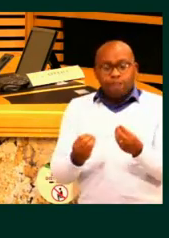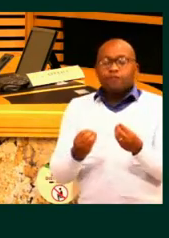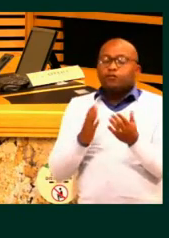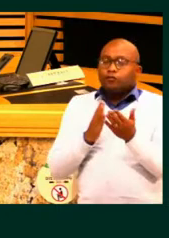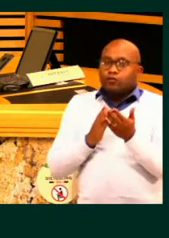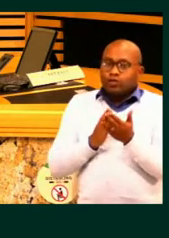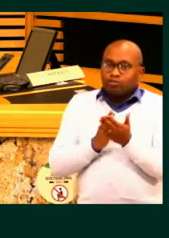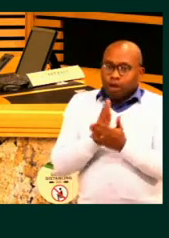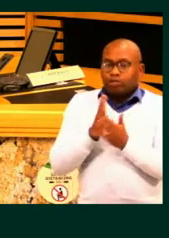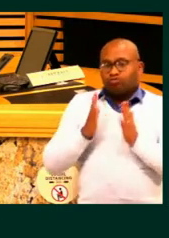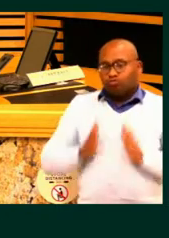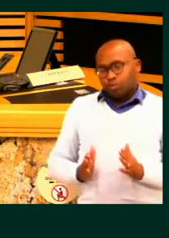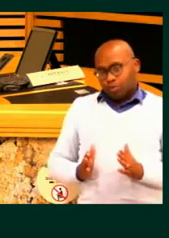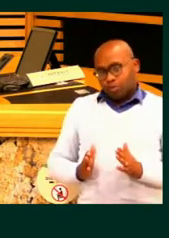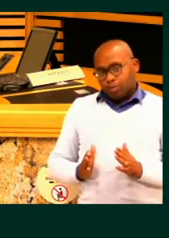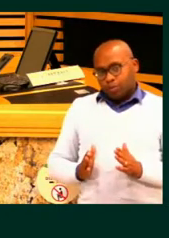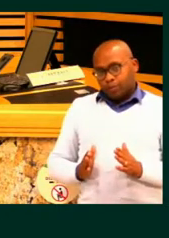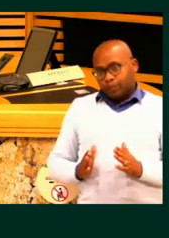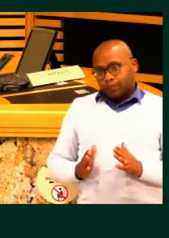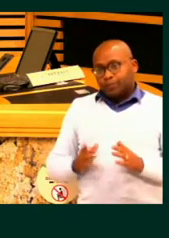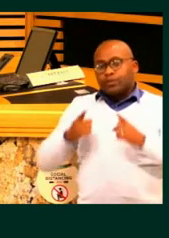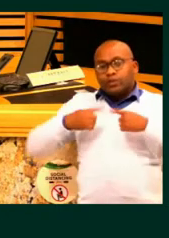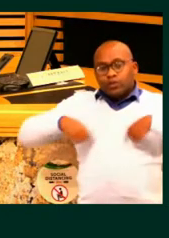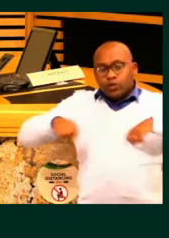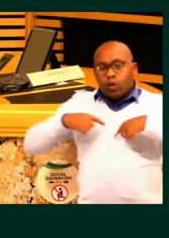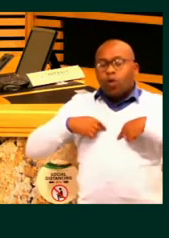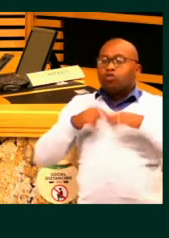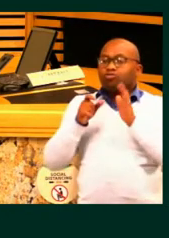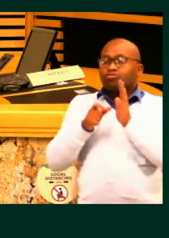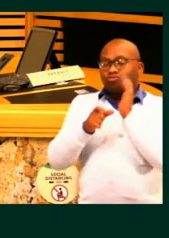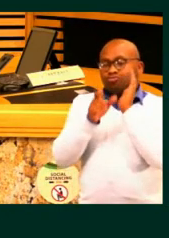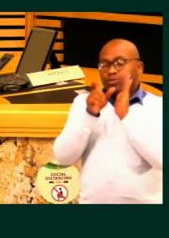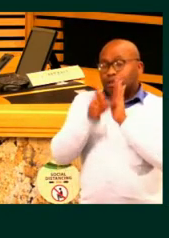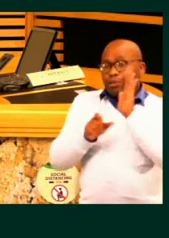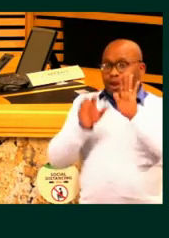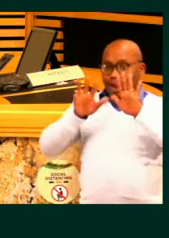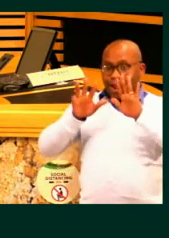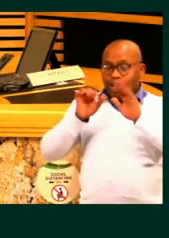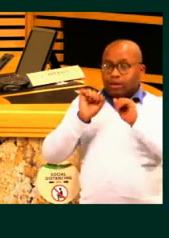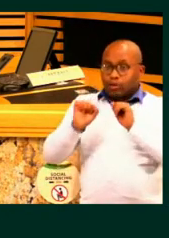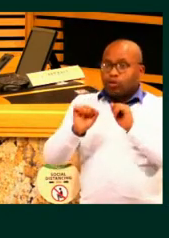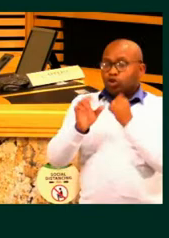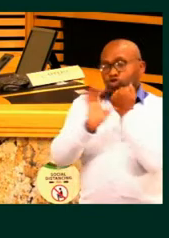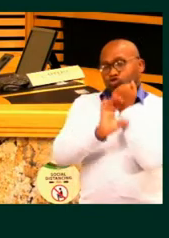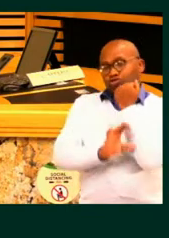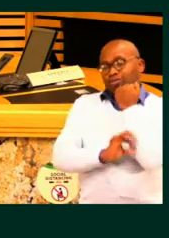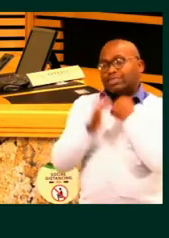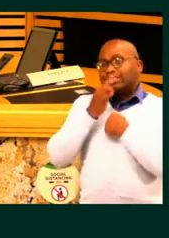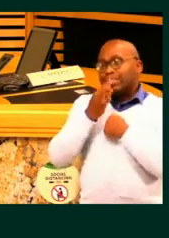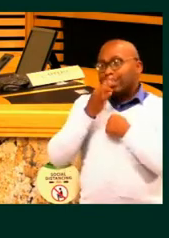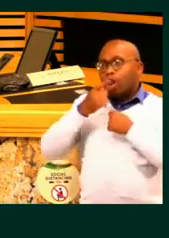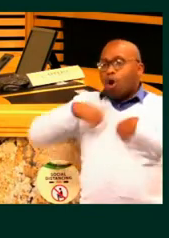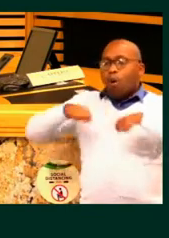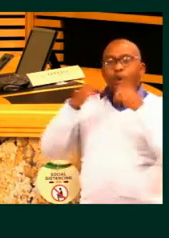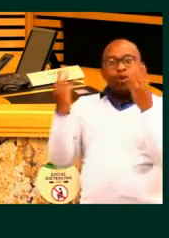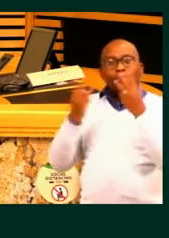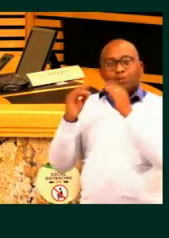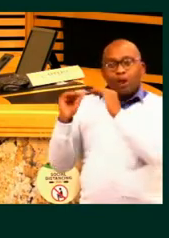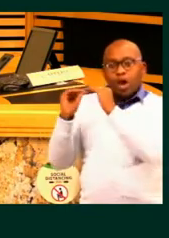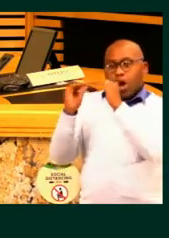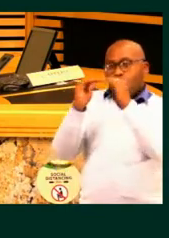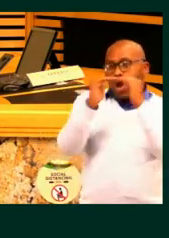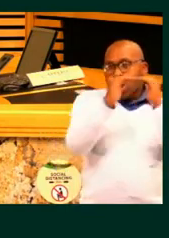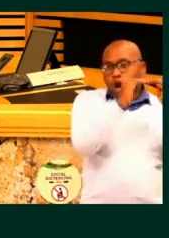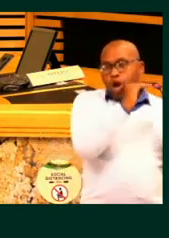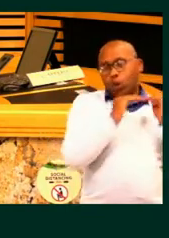Human section N9 of the Constitution provides that everyone is equal before the law and has equal protection and benefit of the